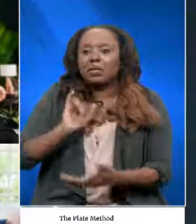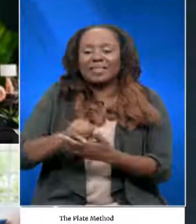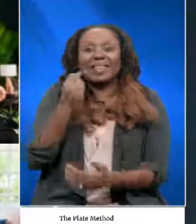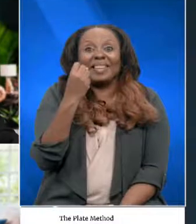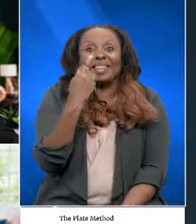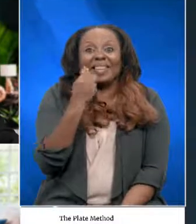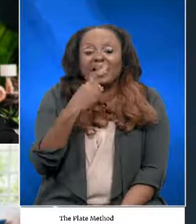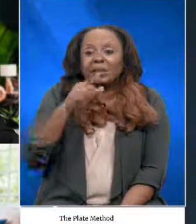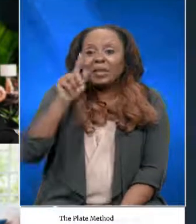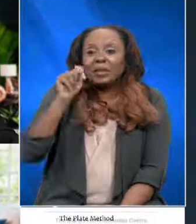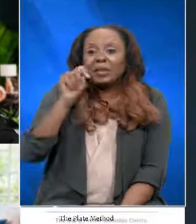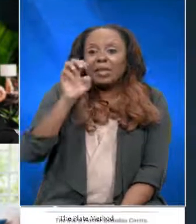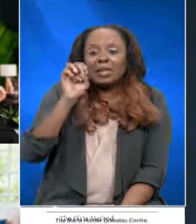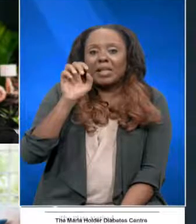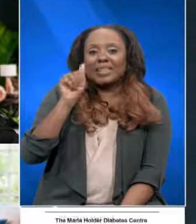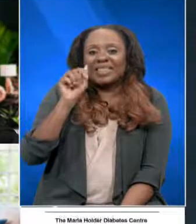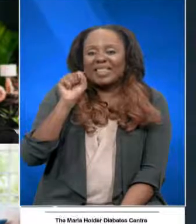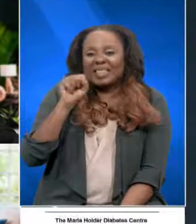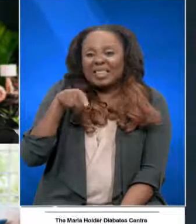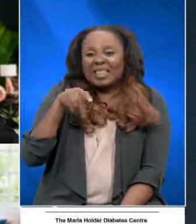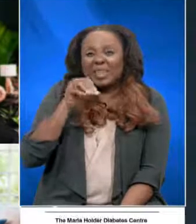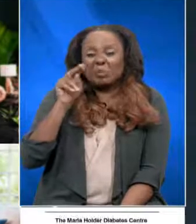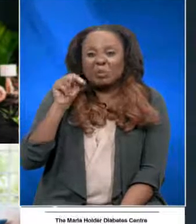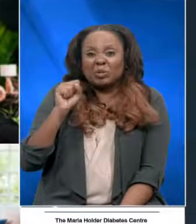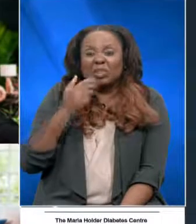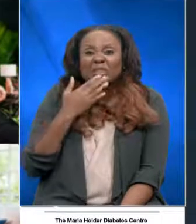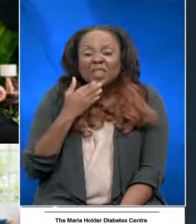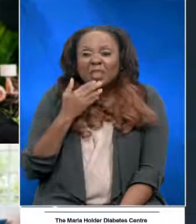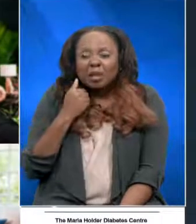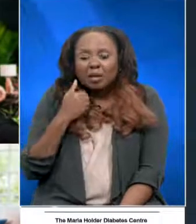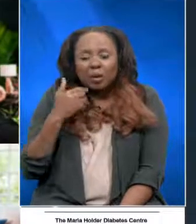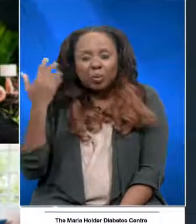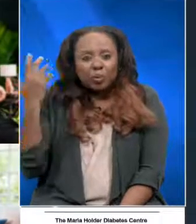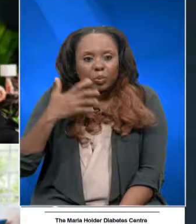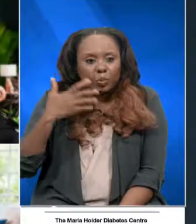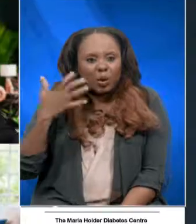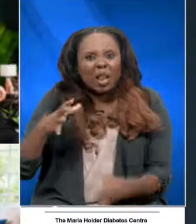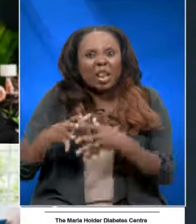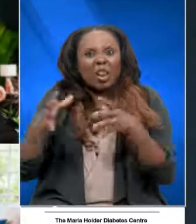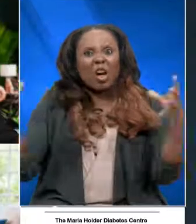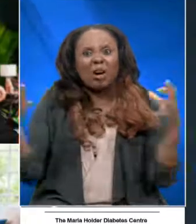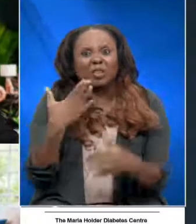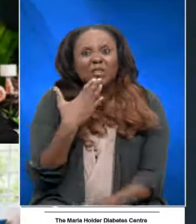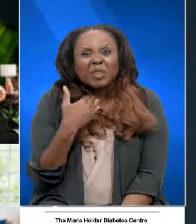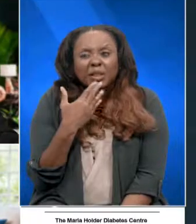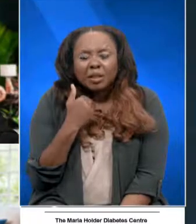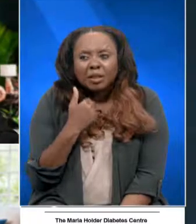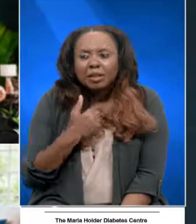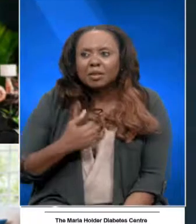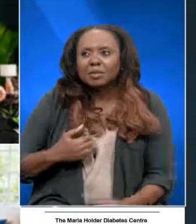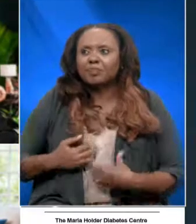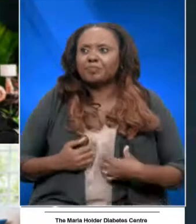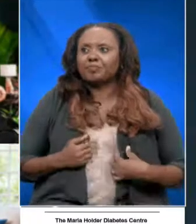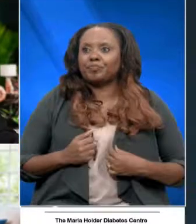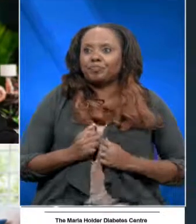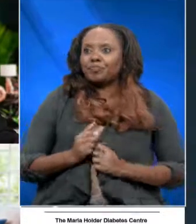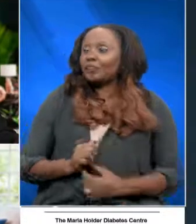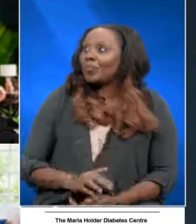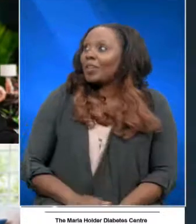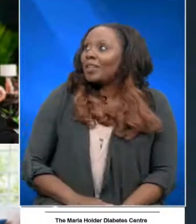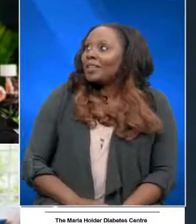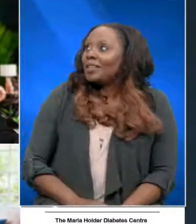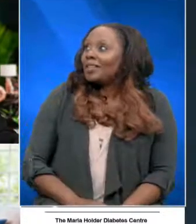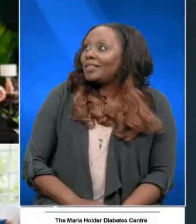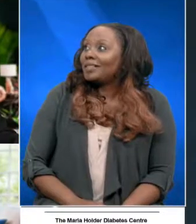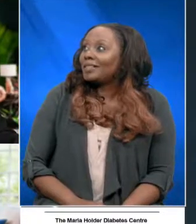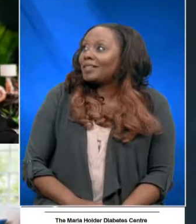sugar per cup. Wow. But there are people at home who may seek to circumvent all that has been